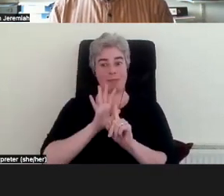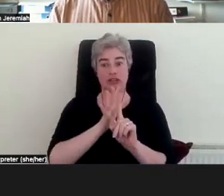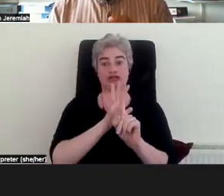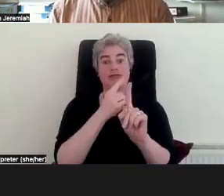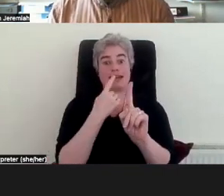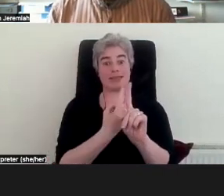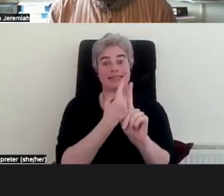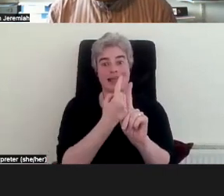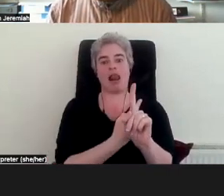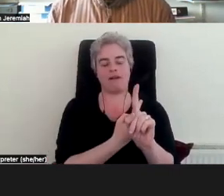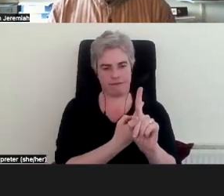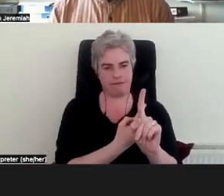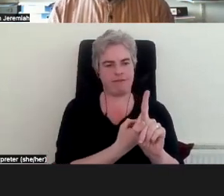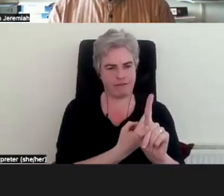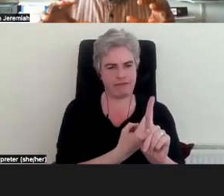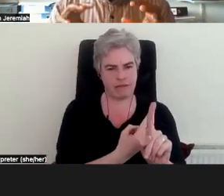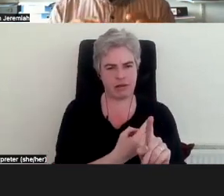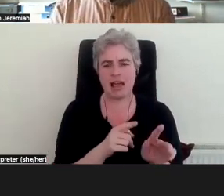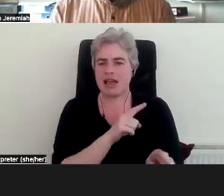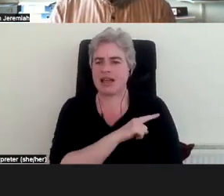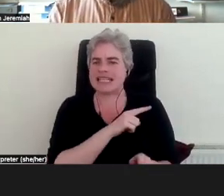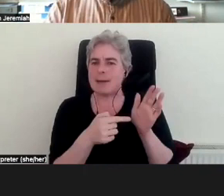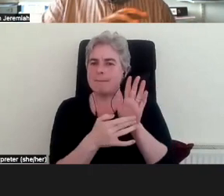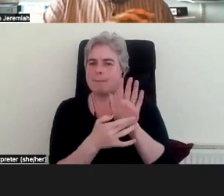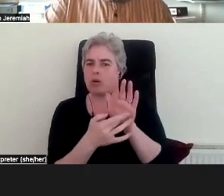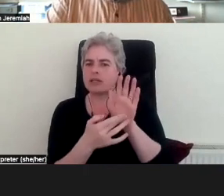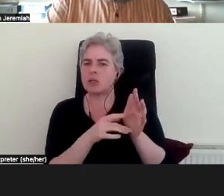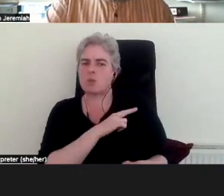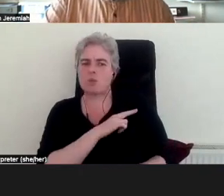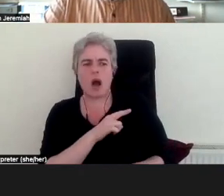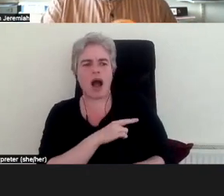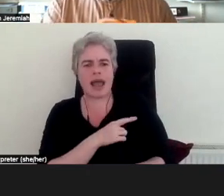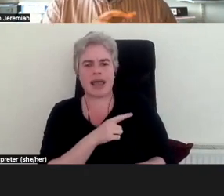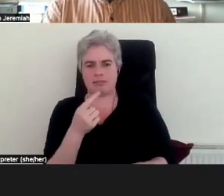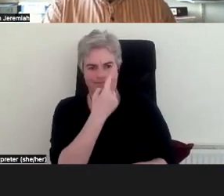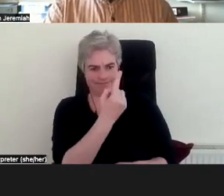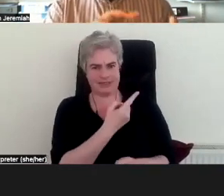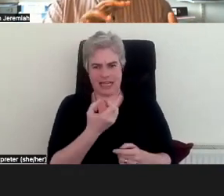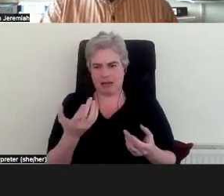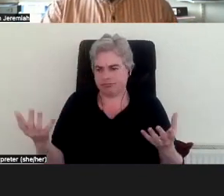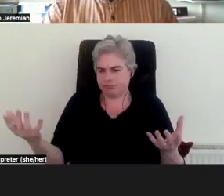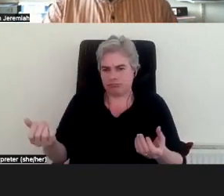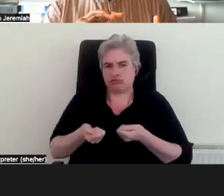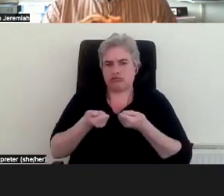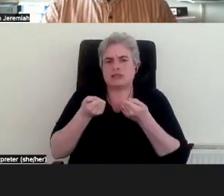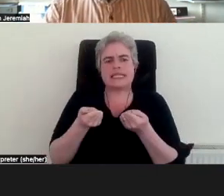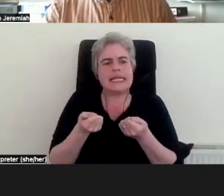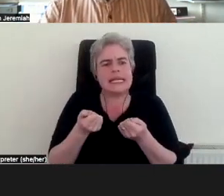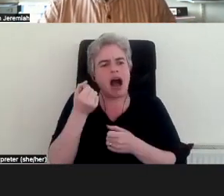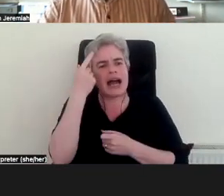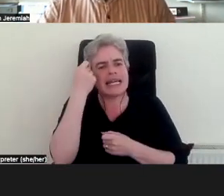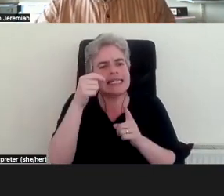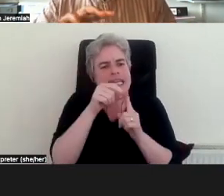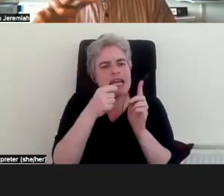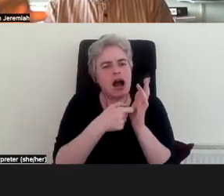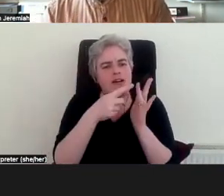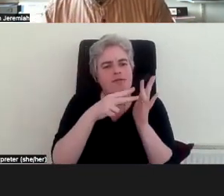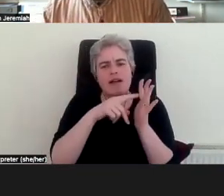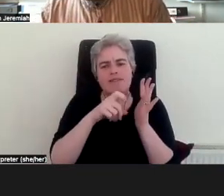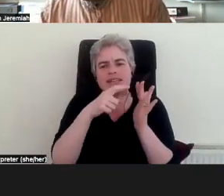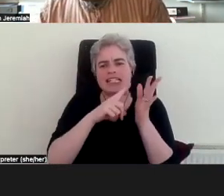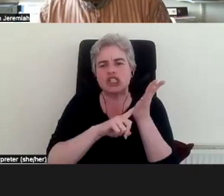And why this is important? Because they brought in this idea of providential nature of the empire, which